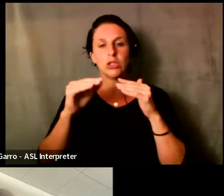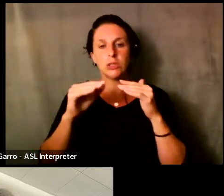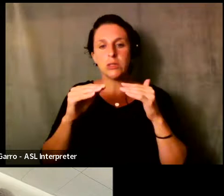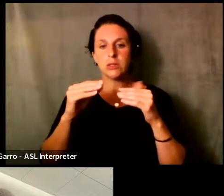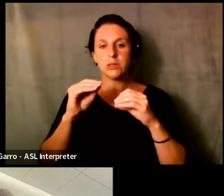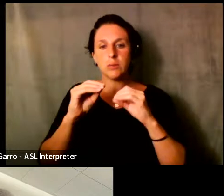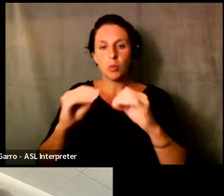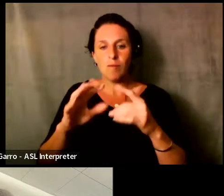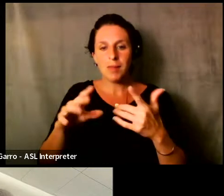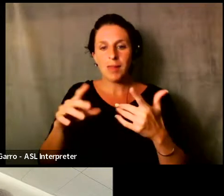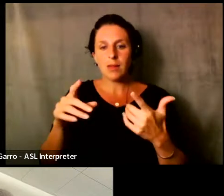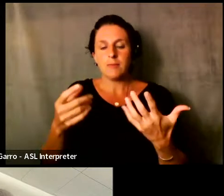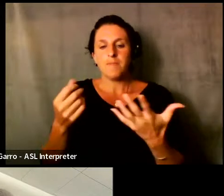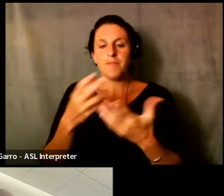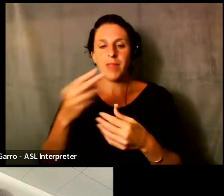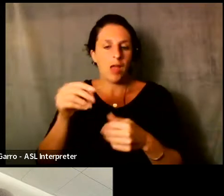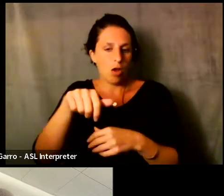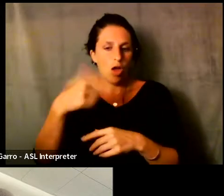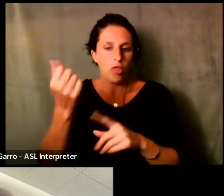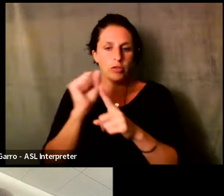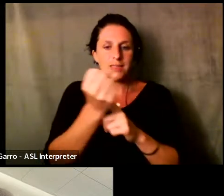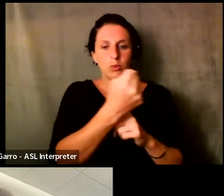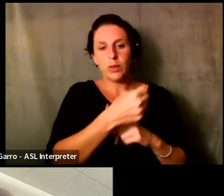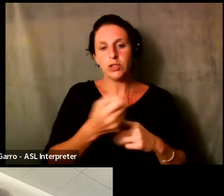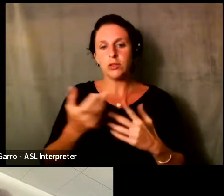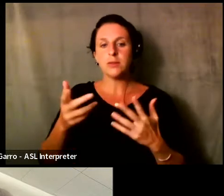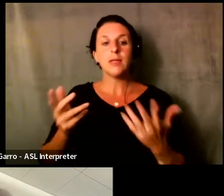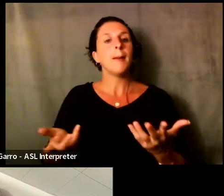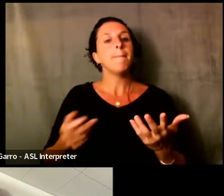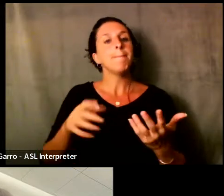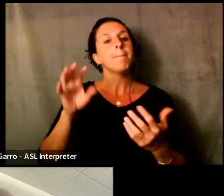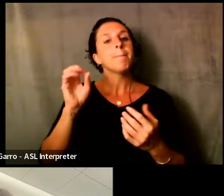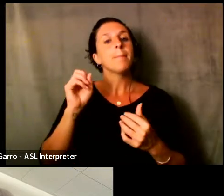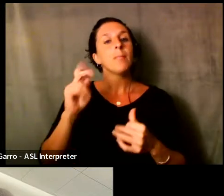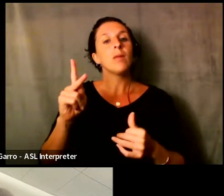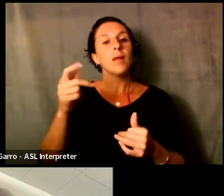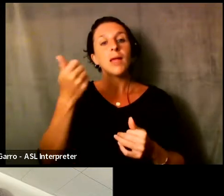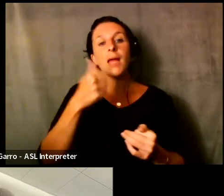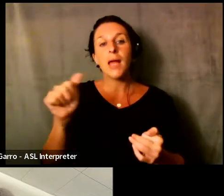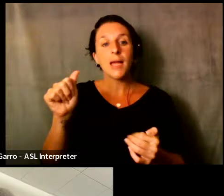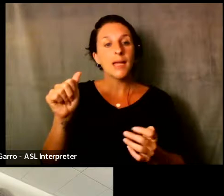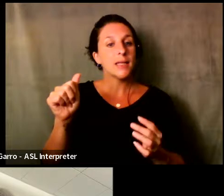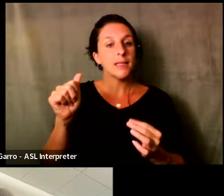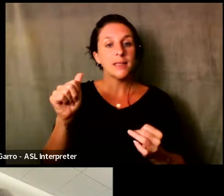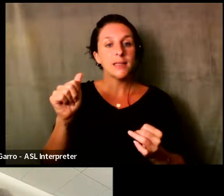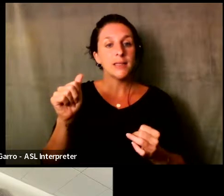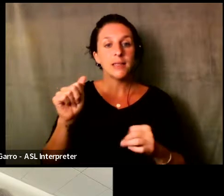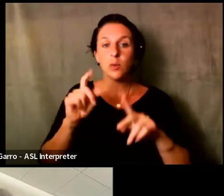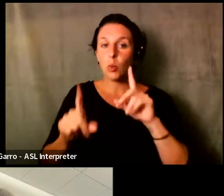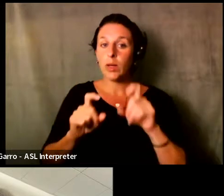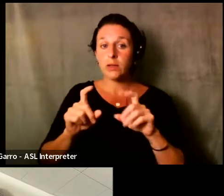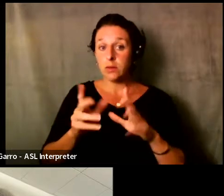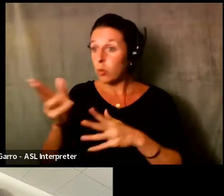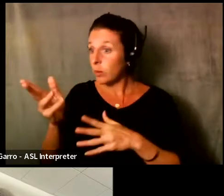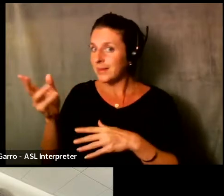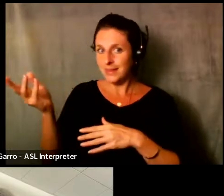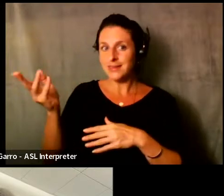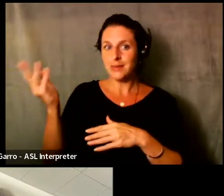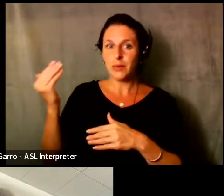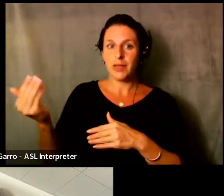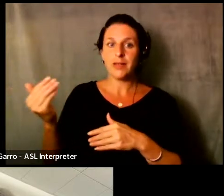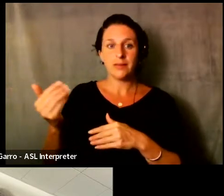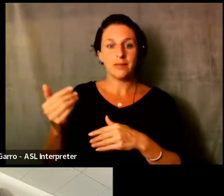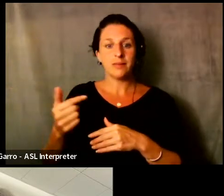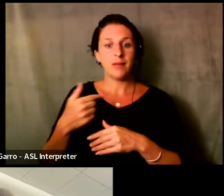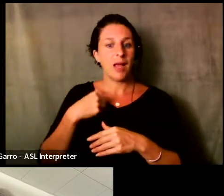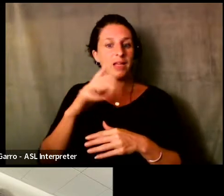just other situations. So, okay, are there any questions from oh, yes, go ahead. No, I just